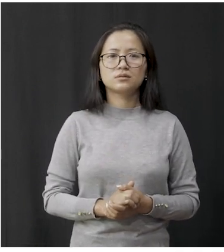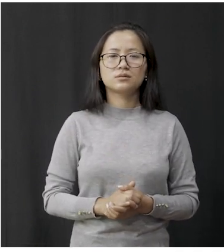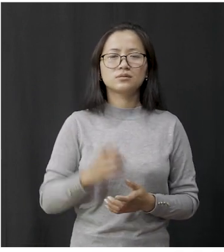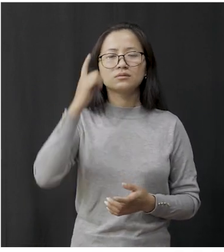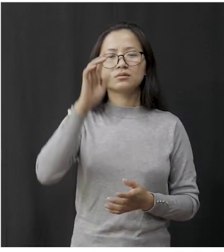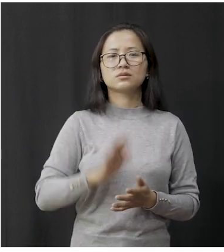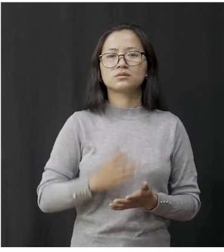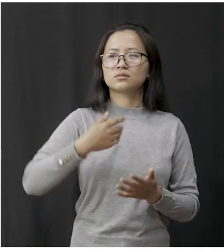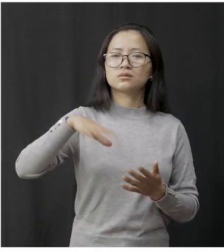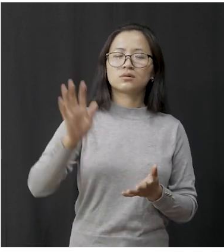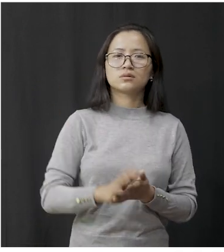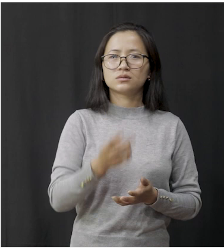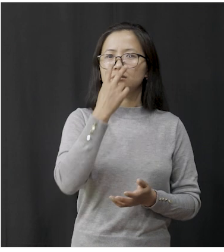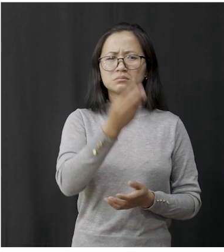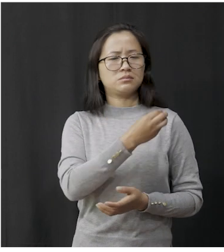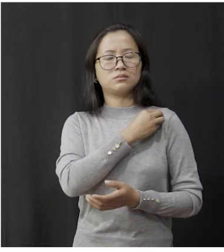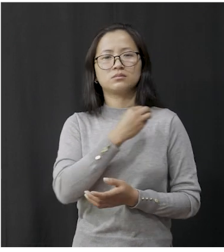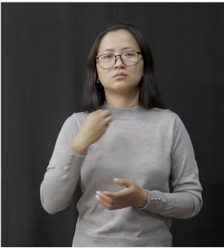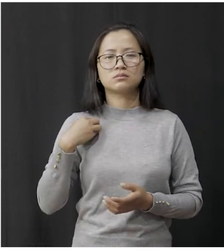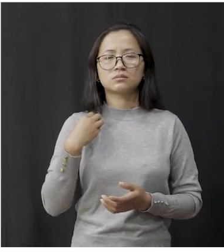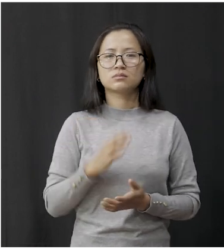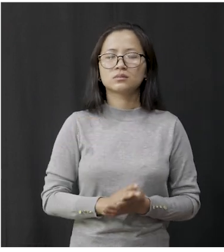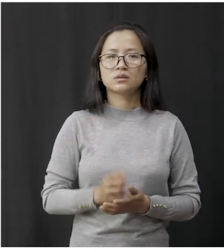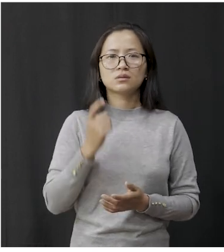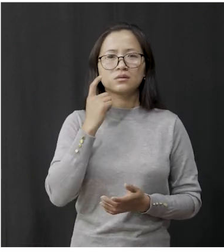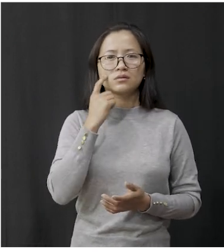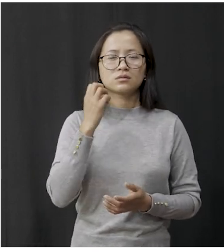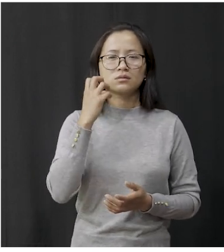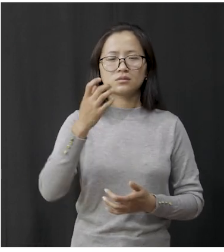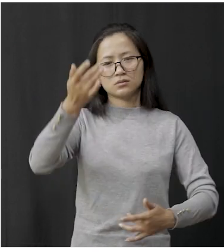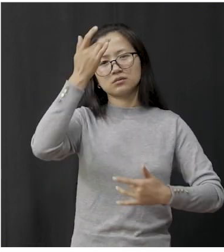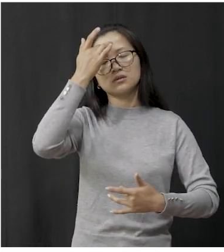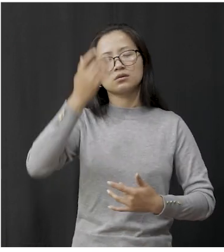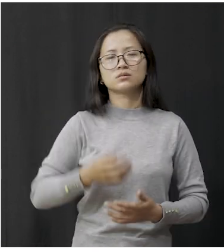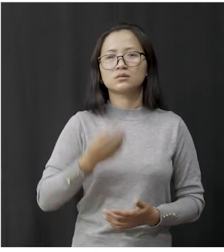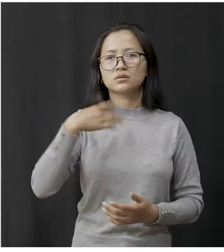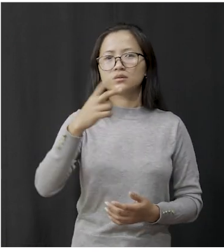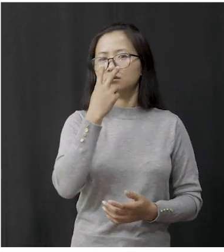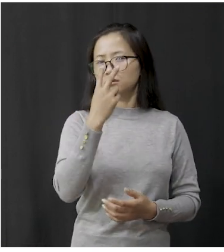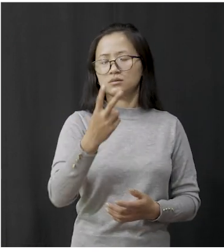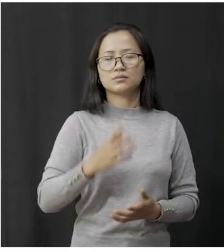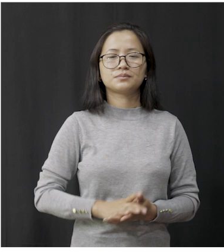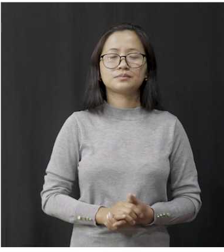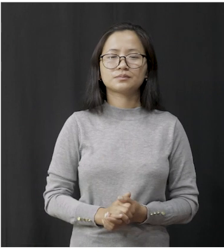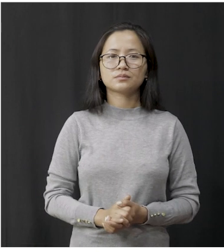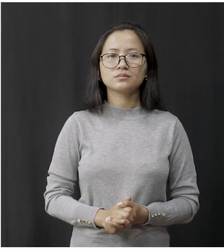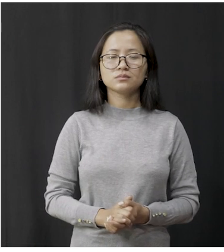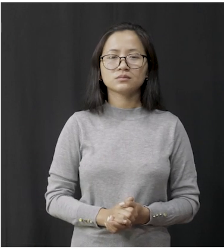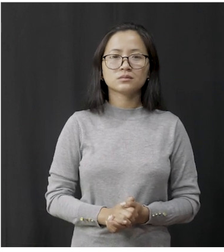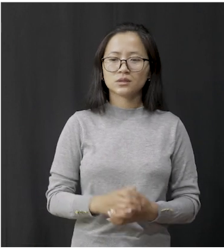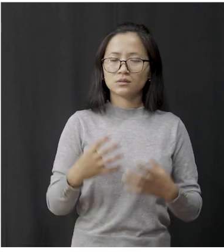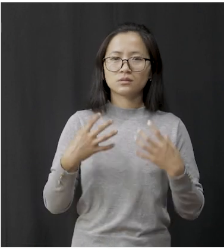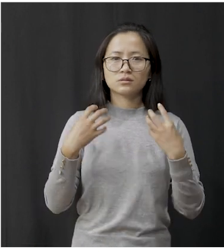for that, you have to go and see doctor. When you get toothache, when you get sick, you have to go and see doctor, and